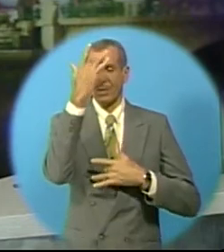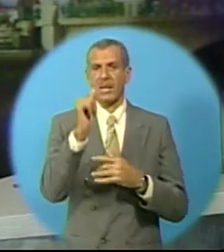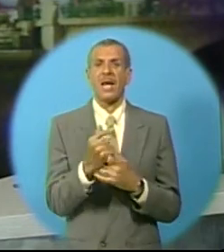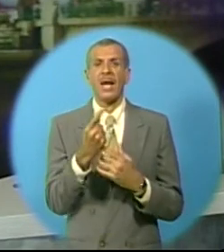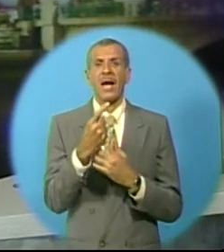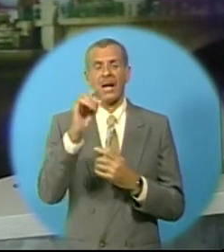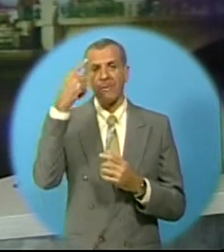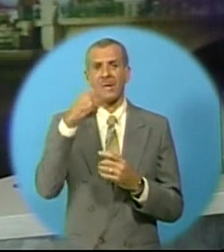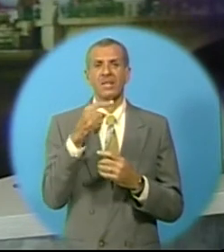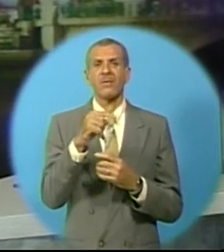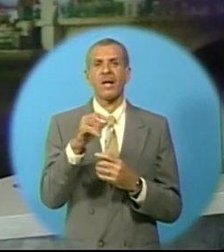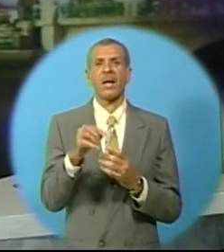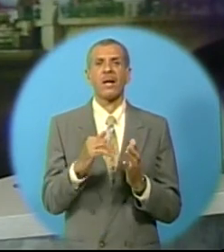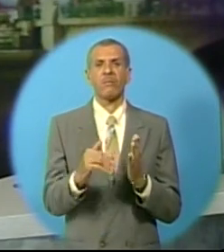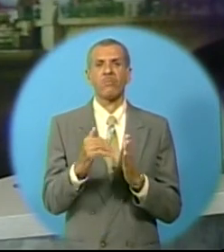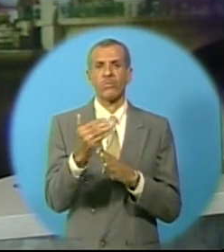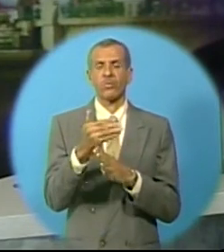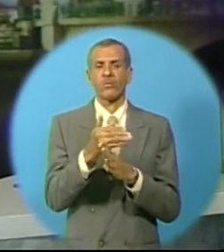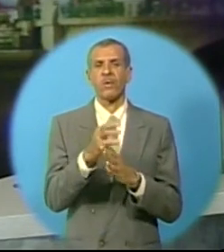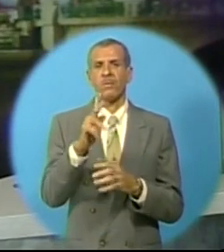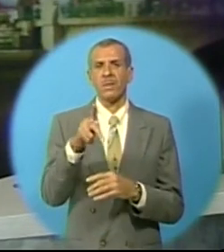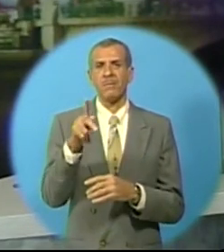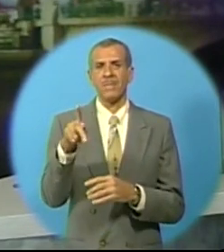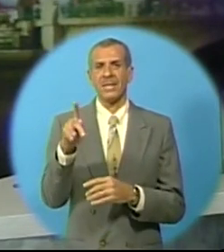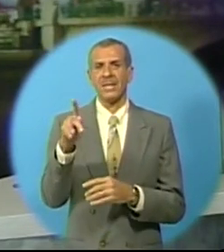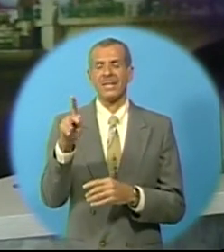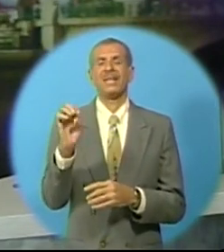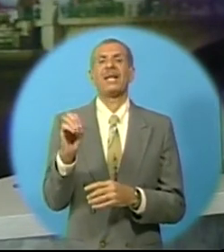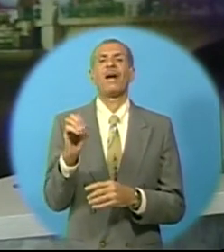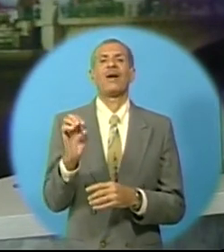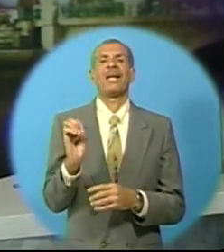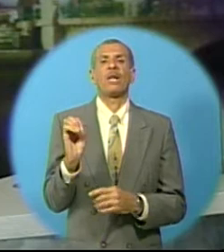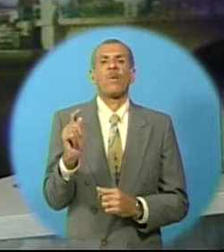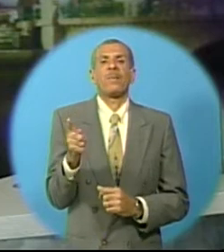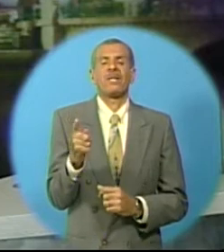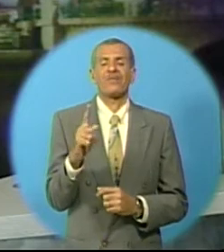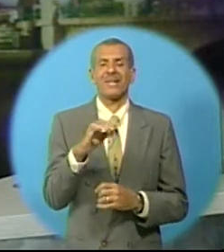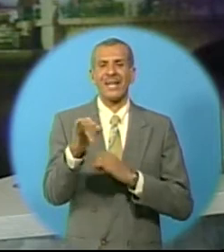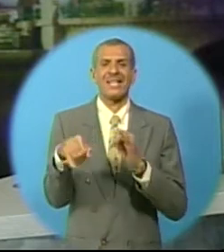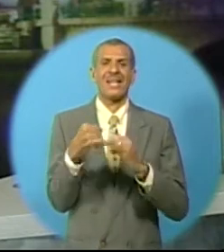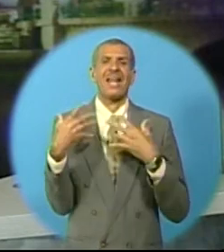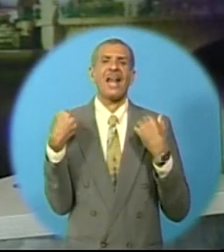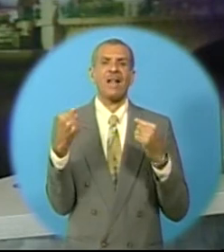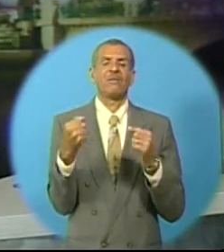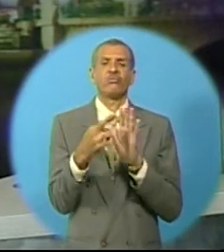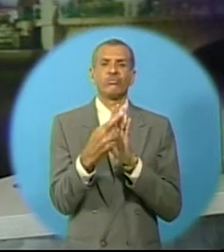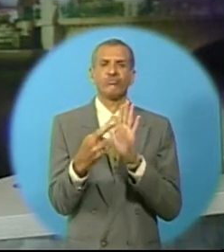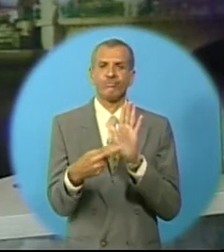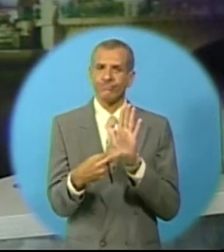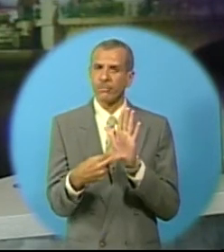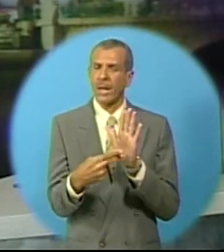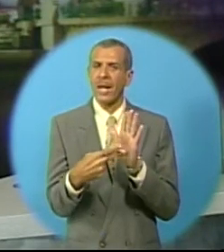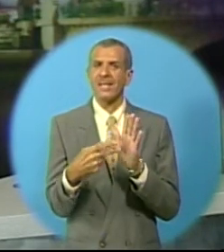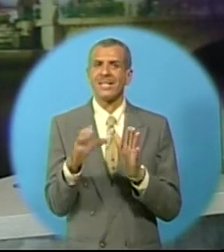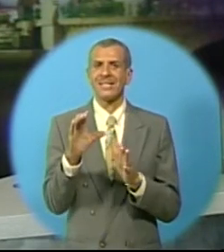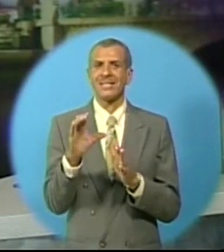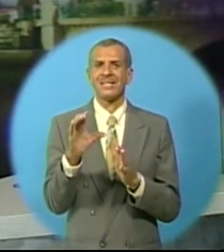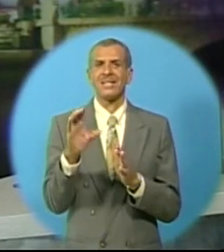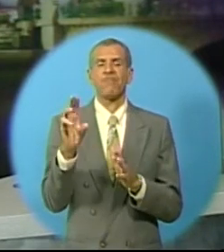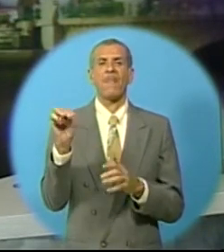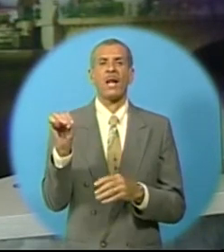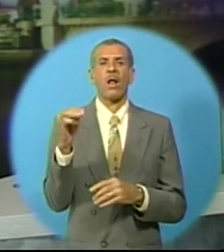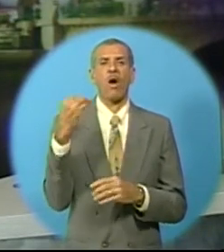upgraded PPE or personal protective equipment in line with new international health regulations. Chief Medical Officer Dr.